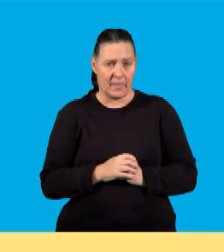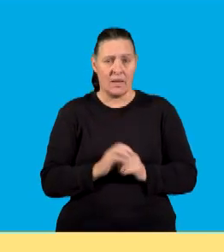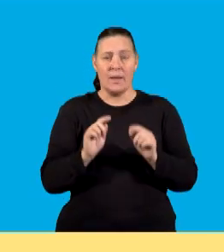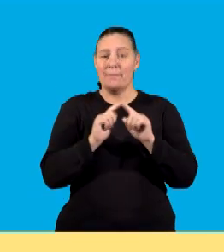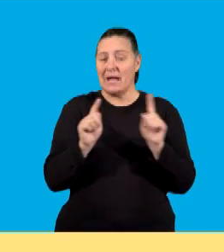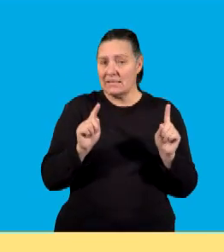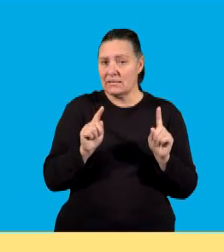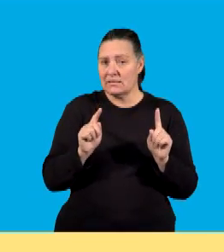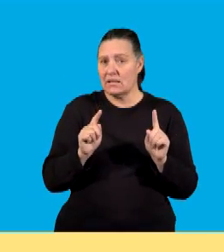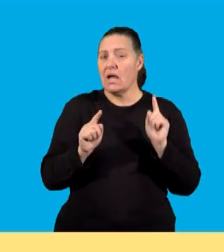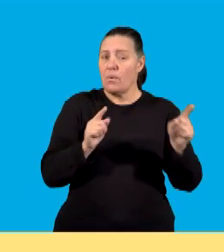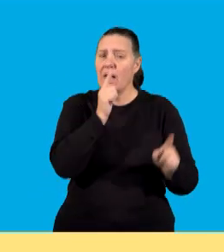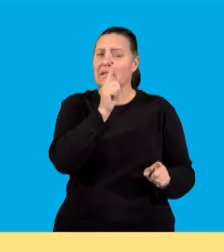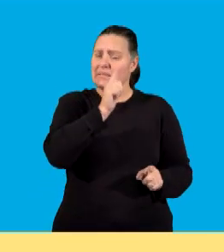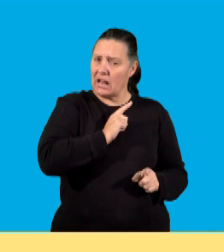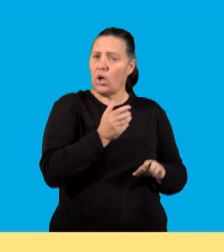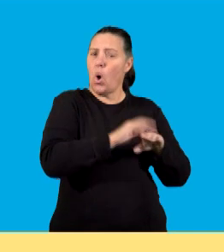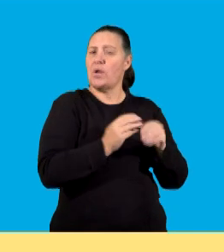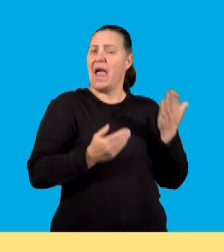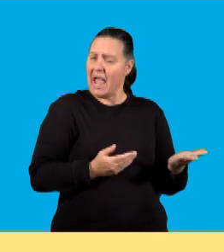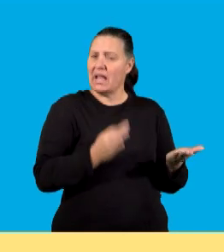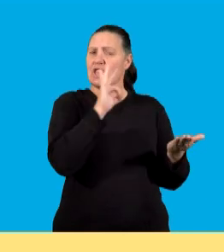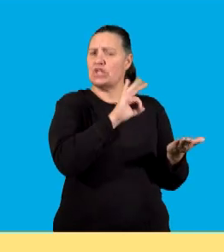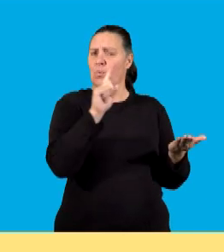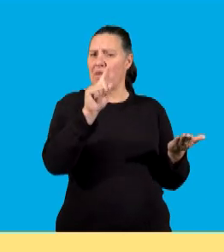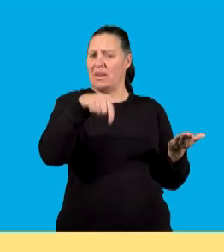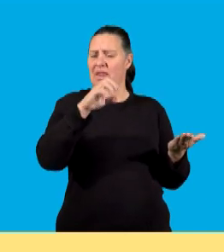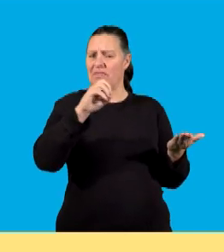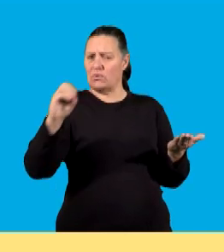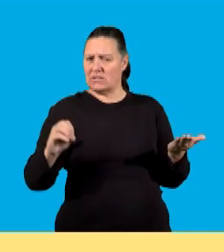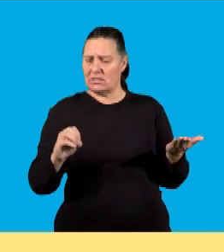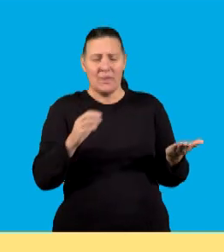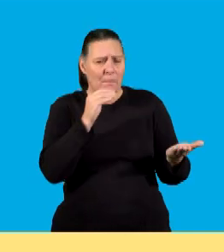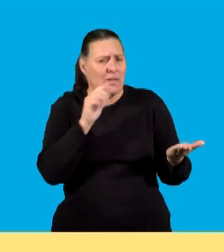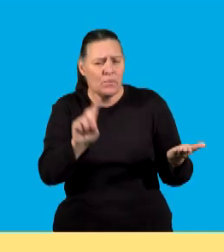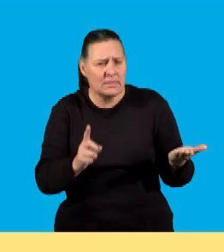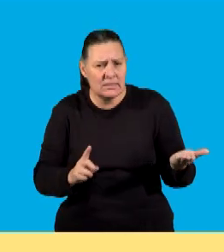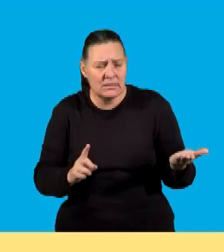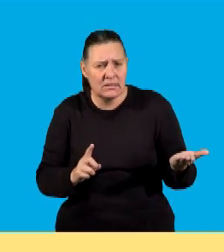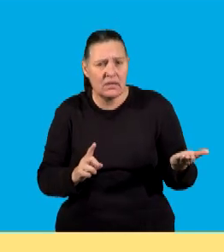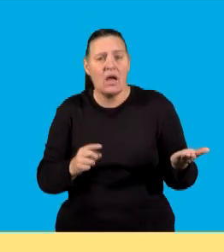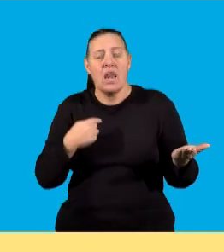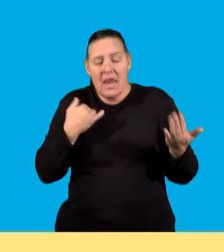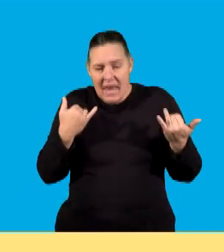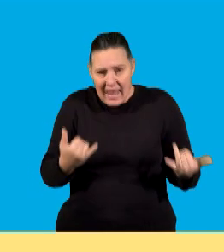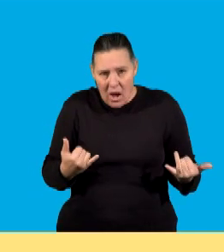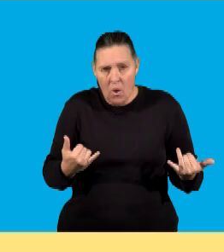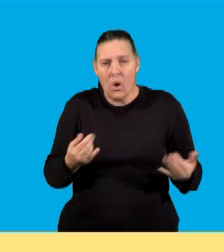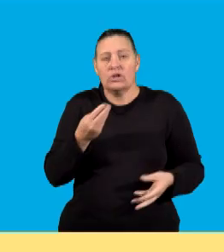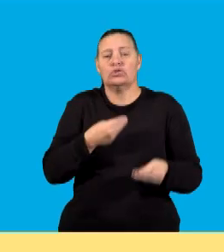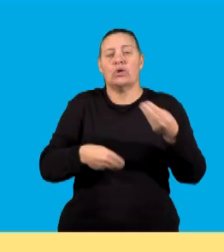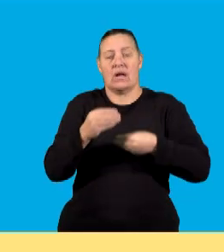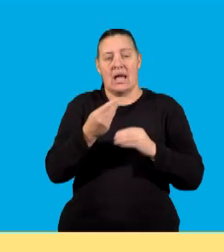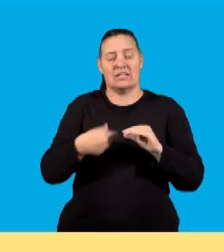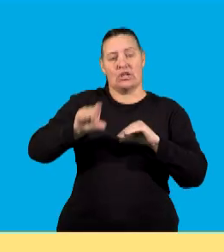30.7. But here we are being told on hand it is 31,000. That simply means we now have a